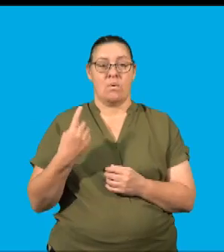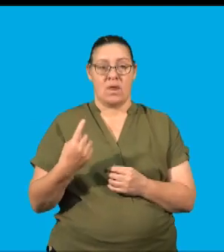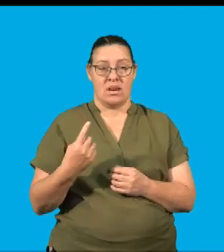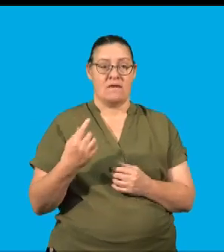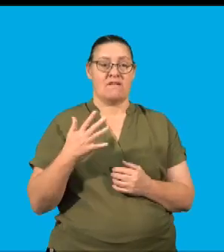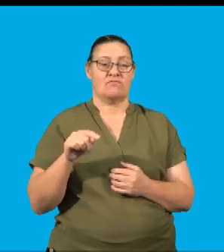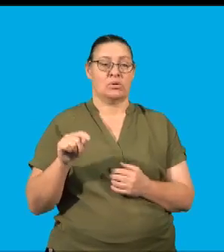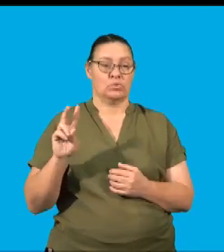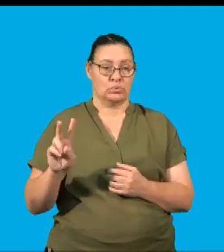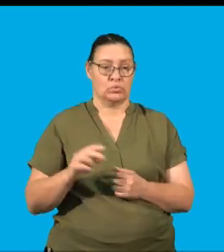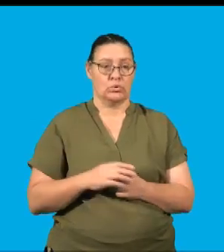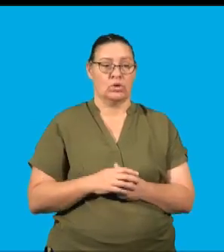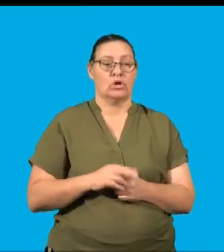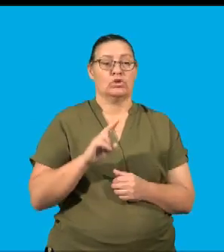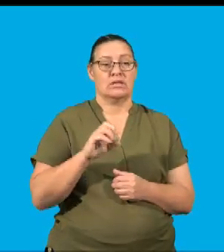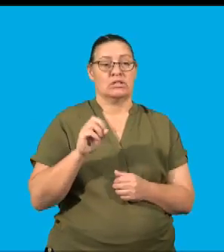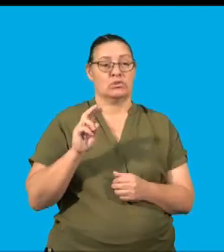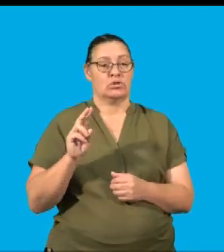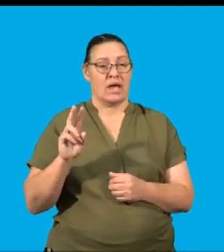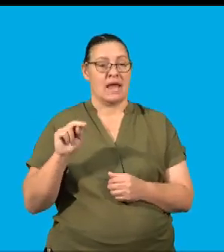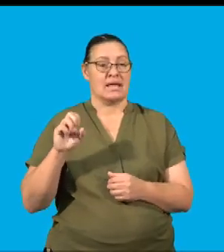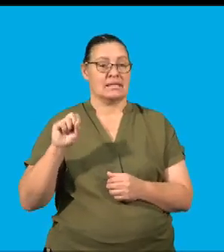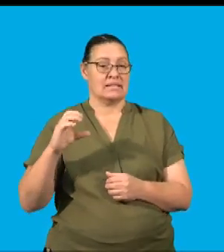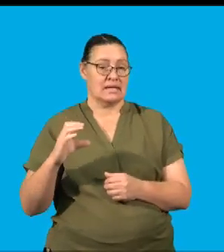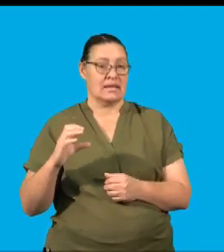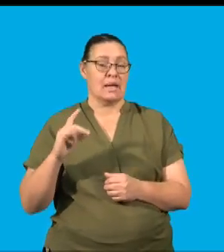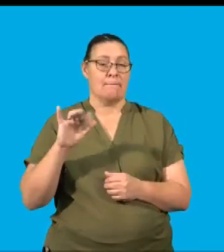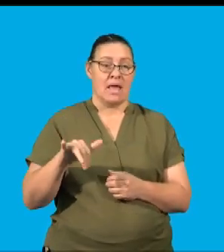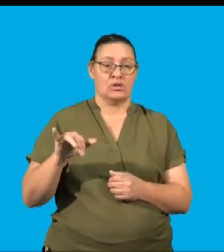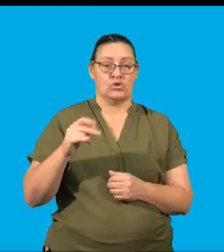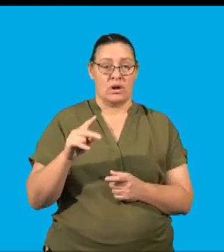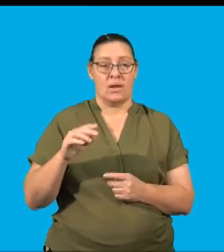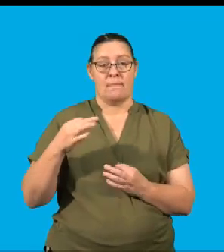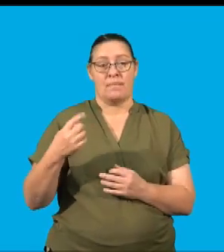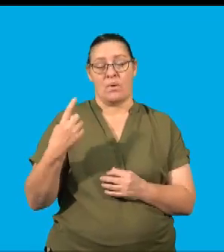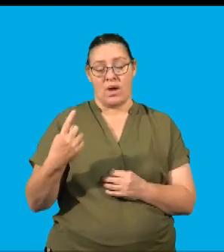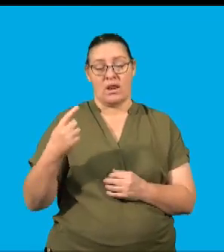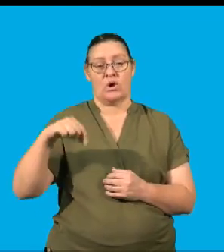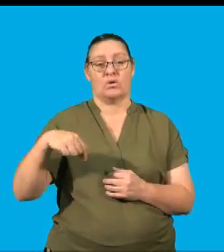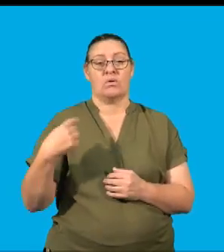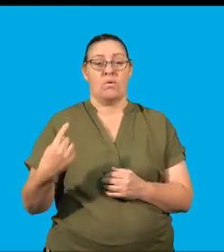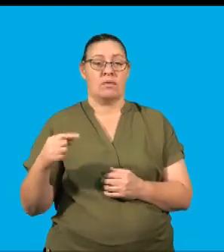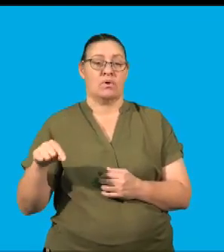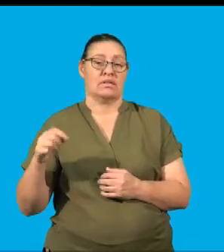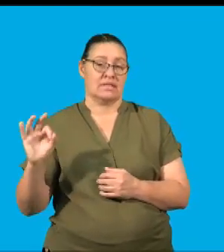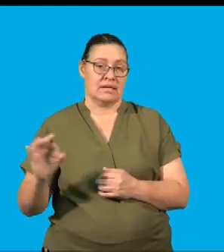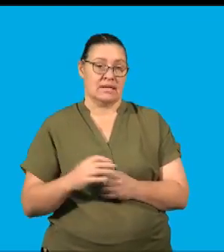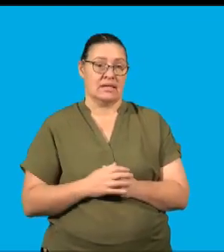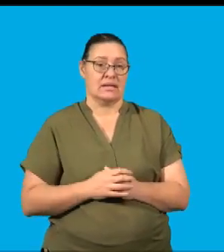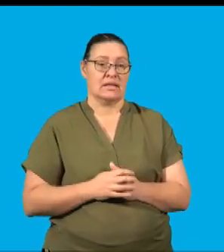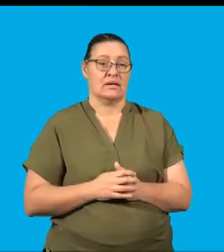1, question 5.2, 2022 National Senior Certificate May-June Paper 1, question